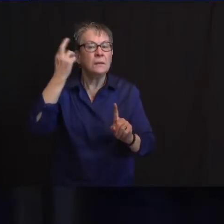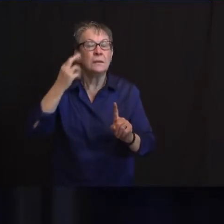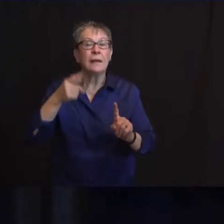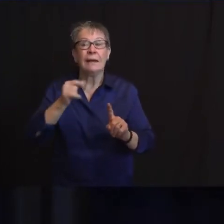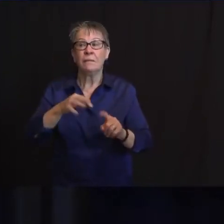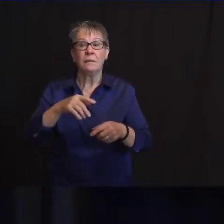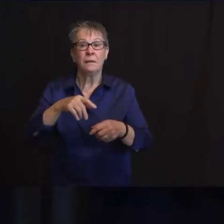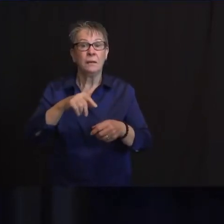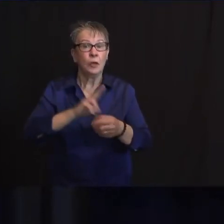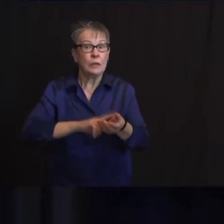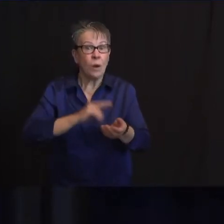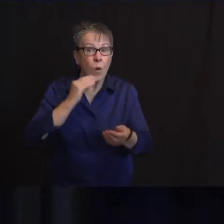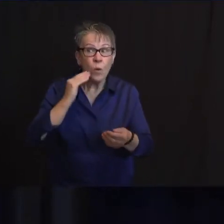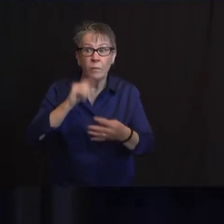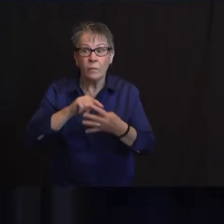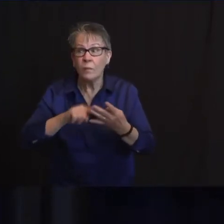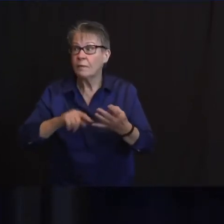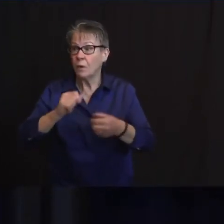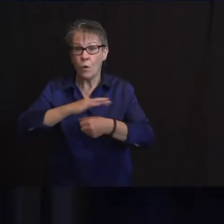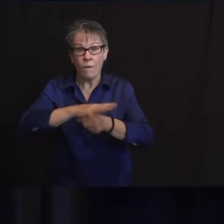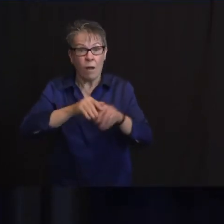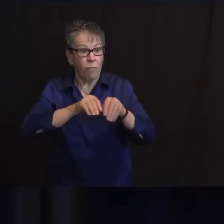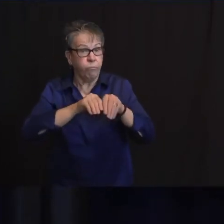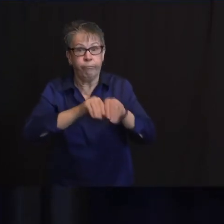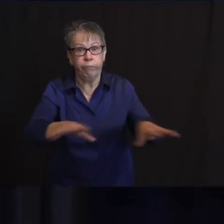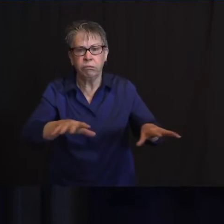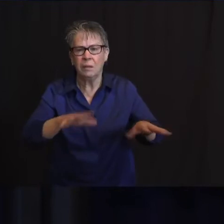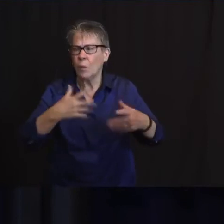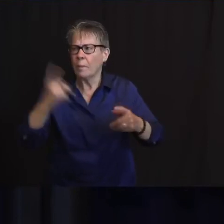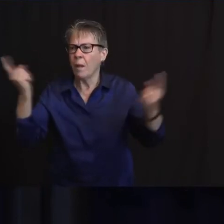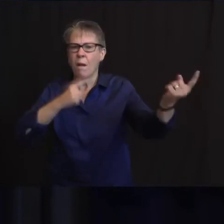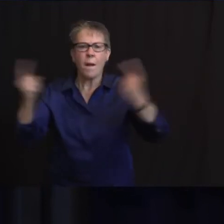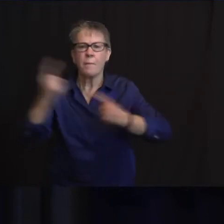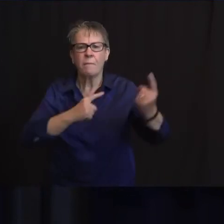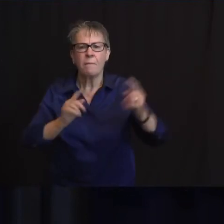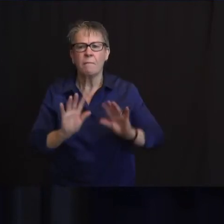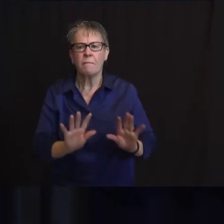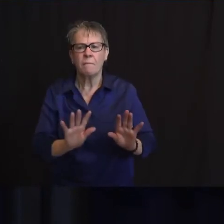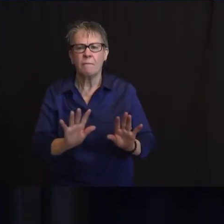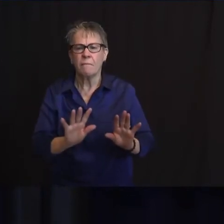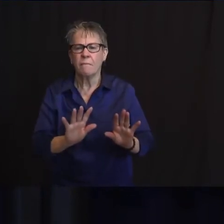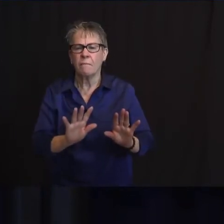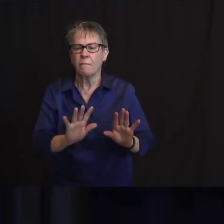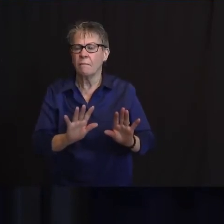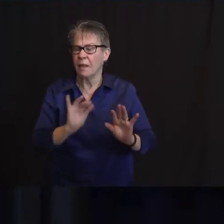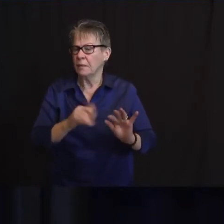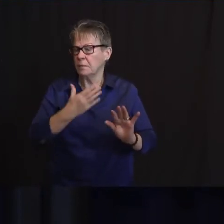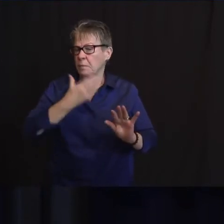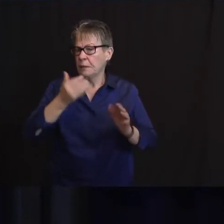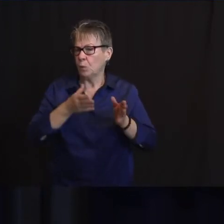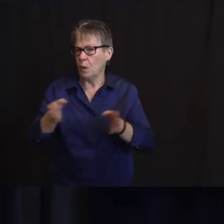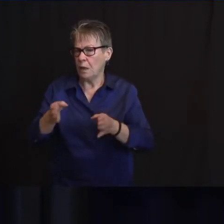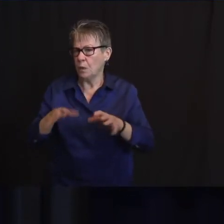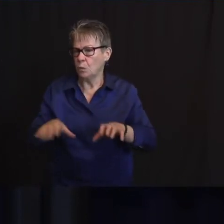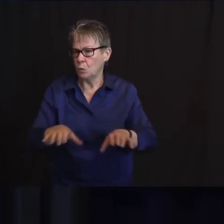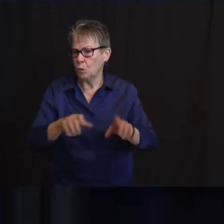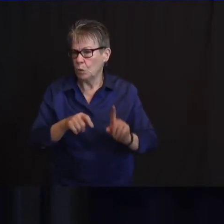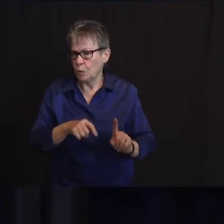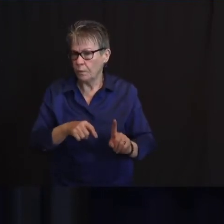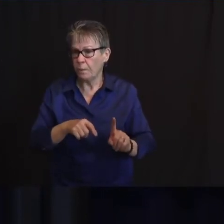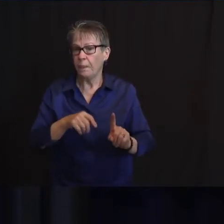that calms down, and that's a best practice. Additionally, some of the nursing homes preferred